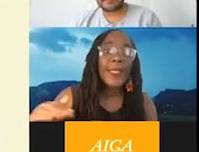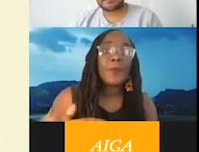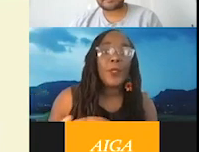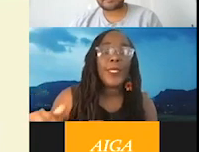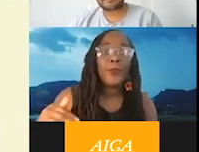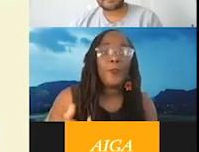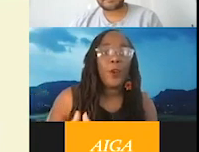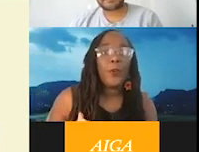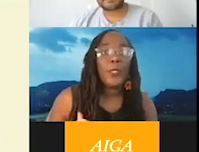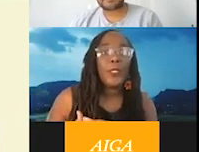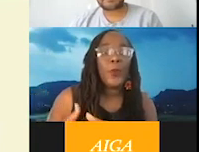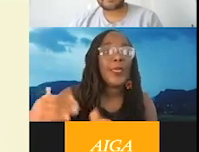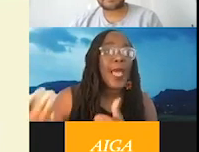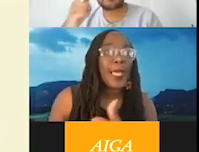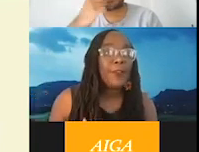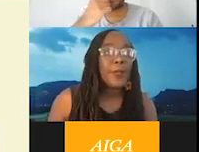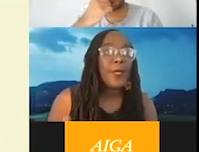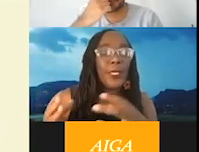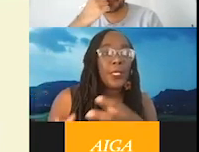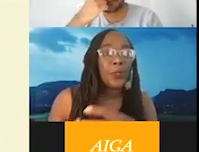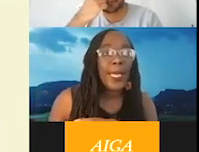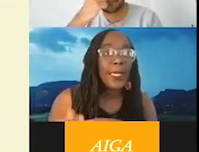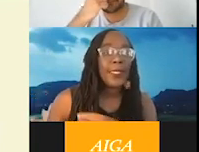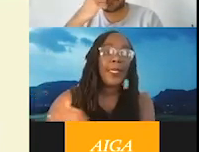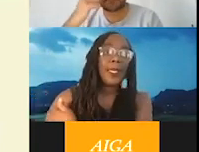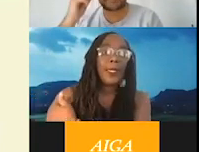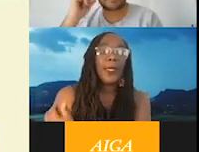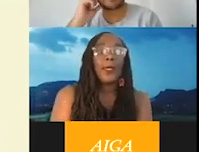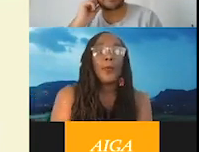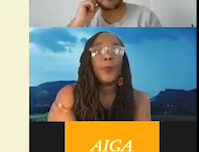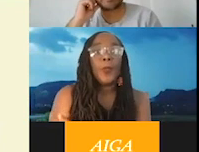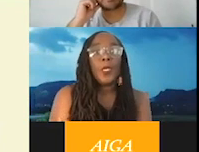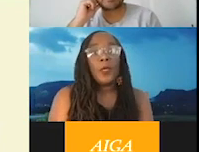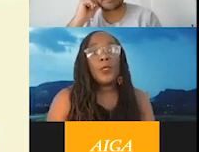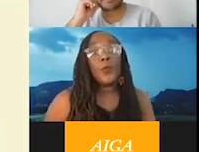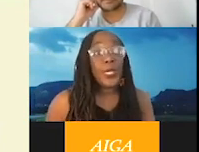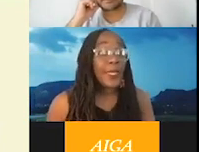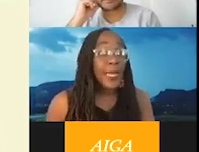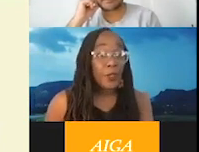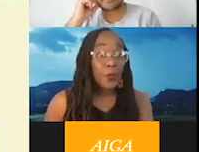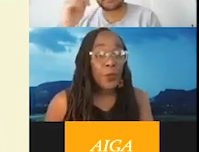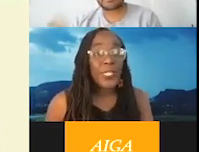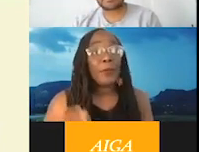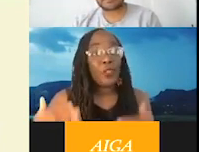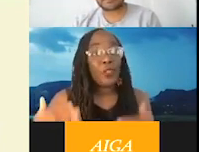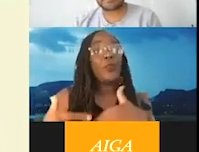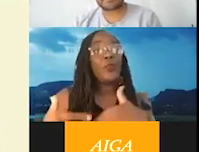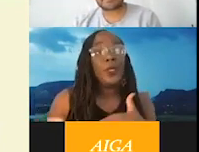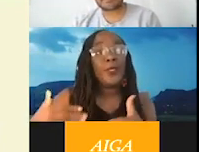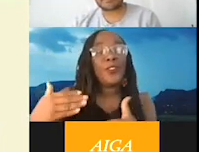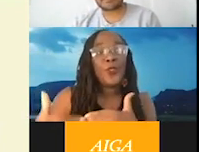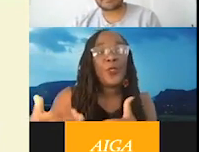that I suppose informs the way that I feel about decoloniality and the work that I do, which I'm trying